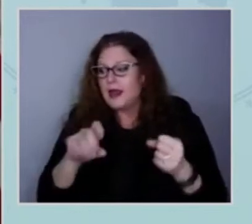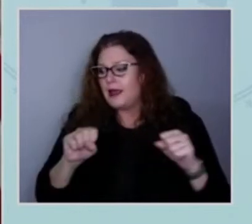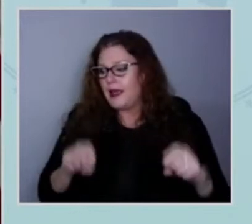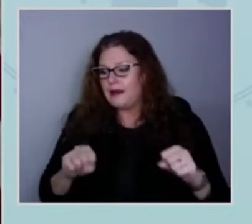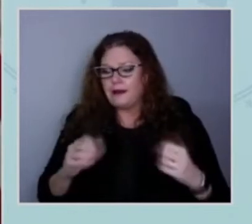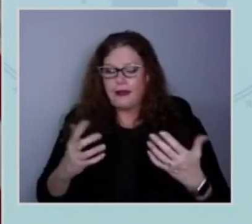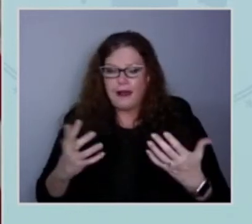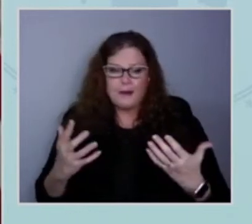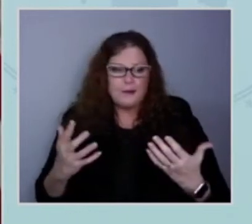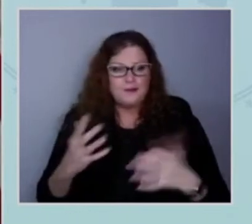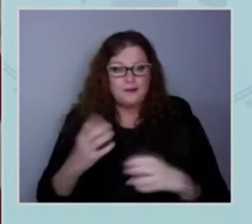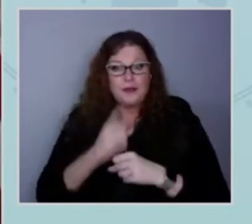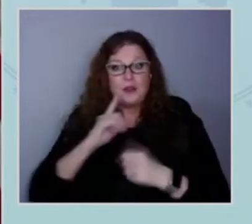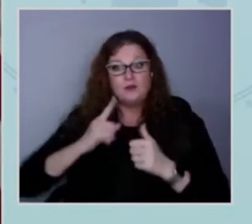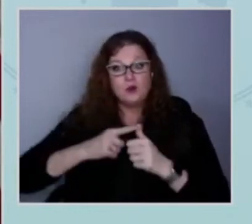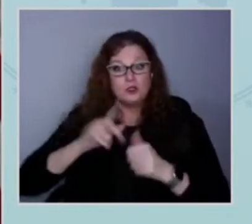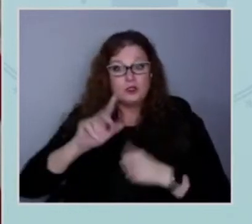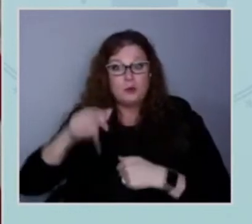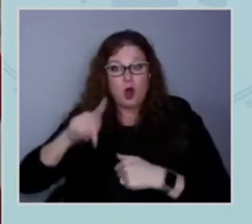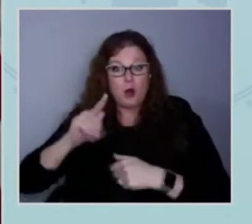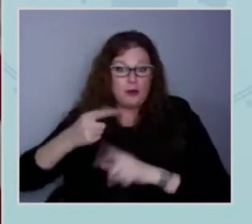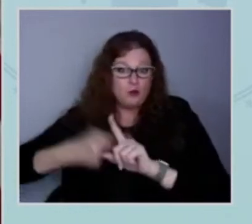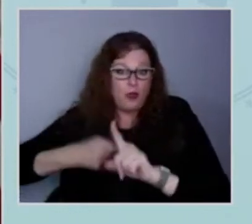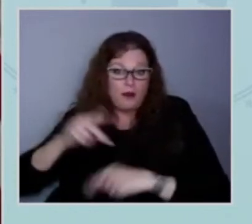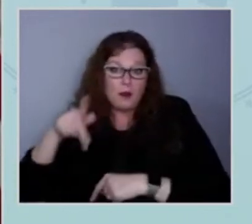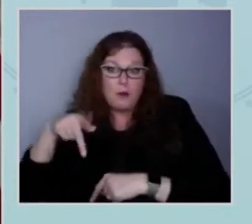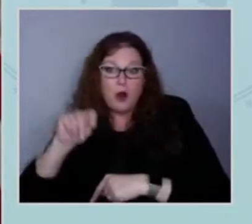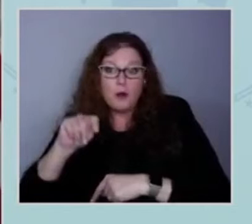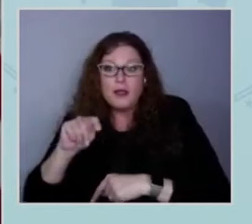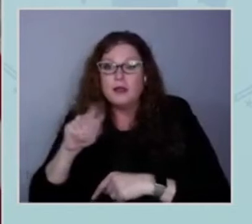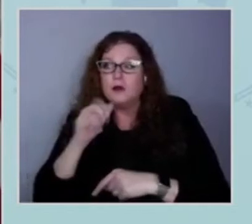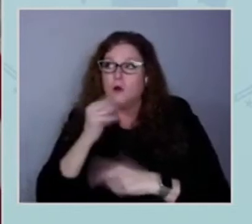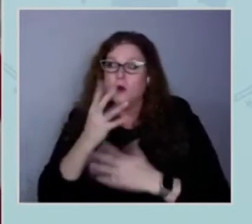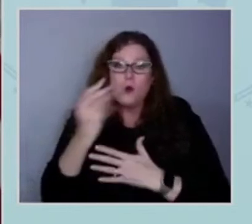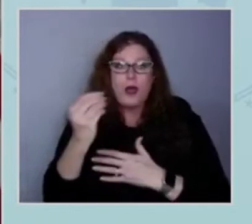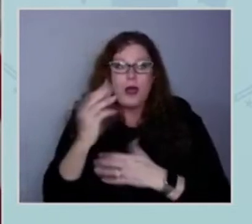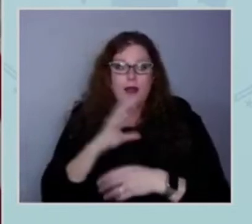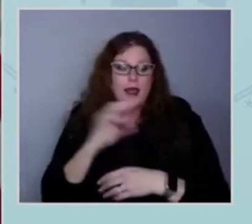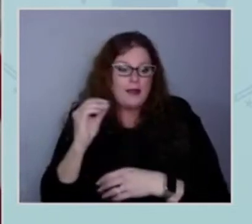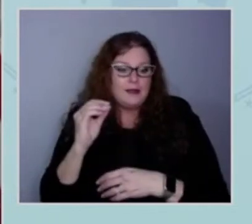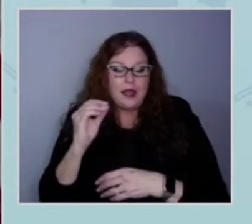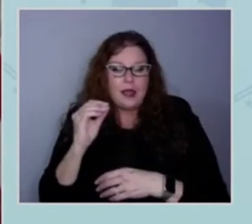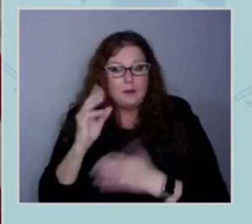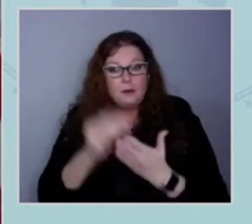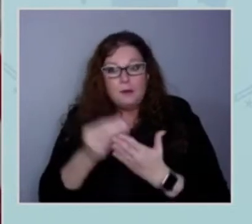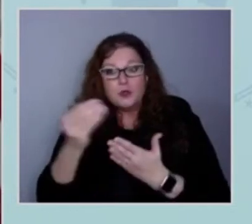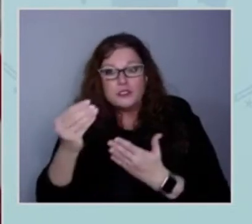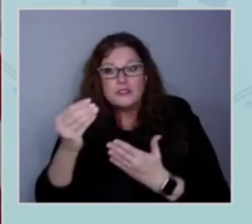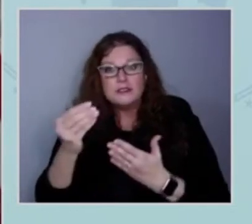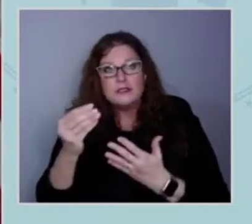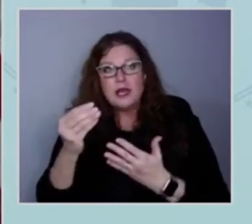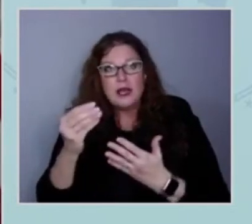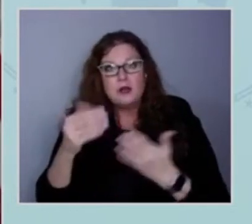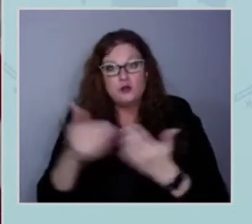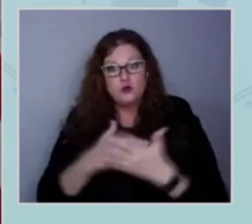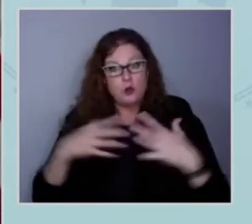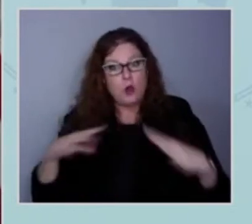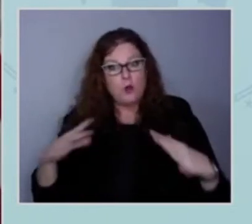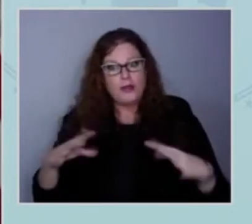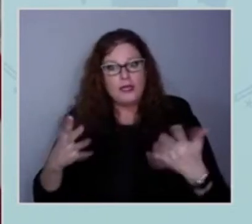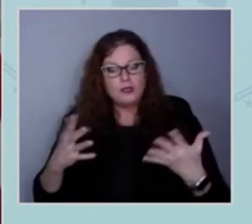buy a used car, you go out and make sure they can get their first apartment, make sure they can go out